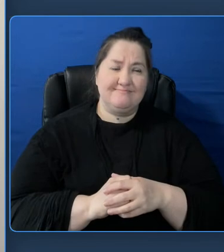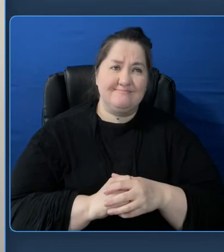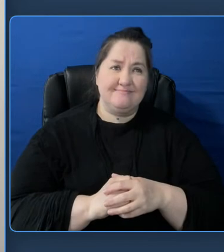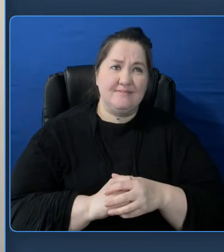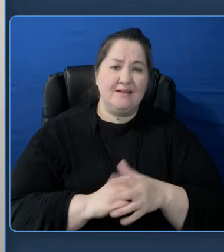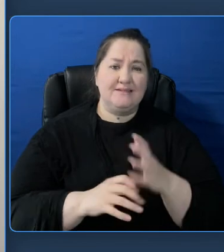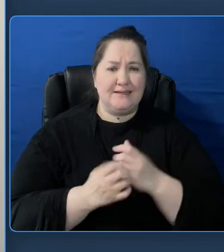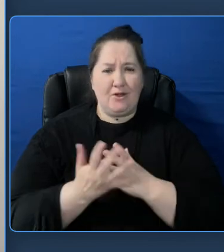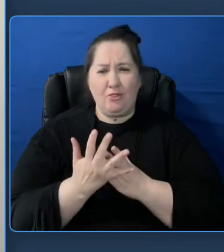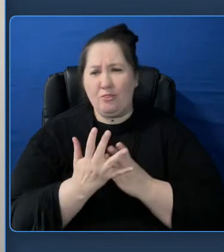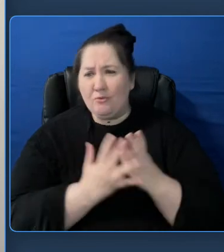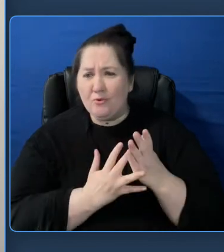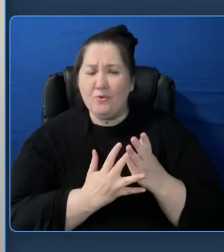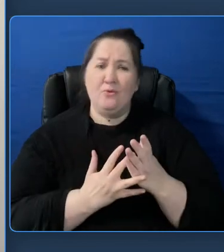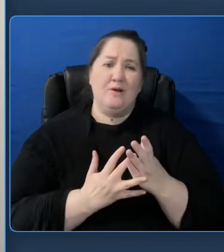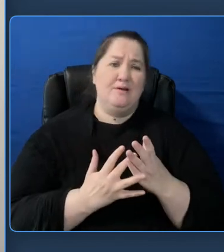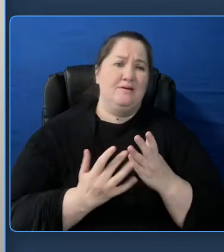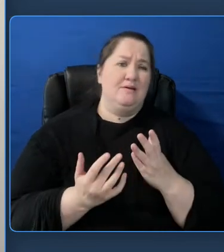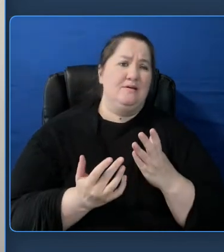get through